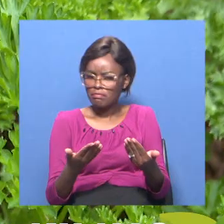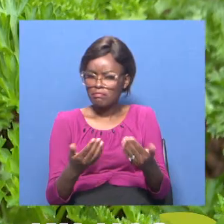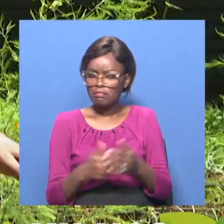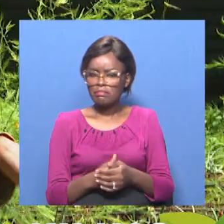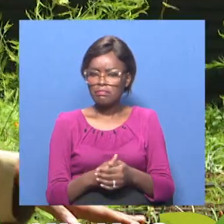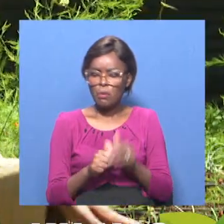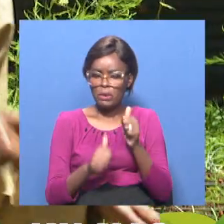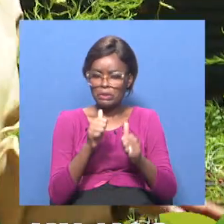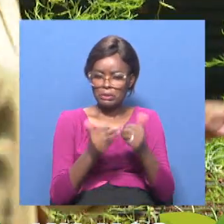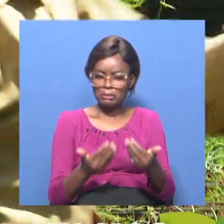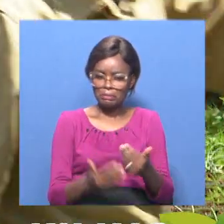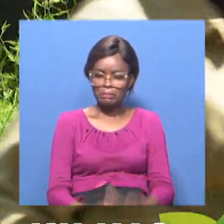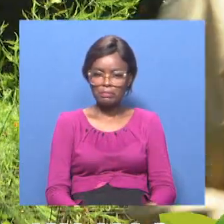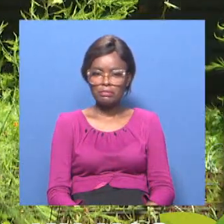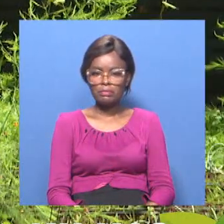aspect. Yeah?